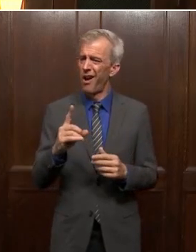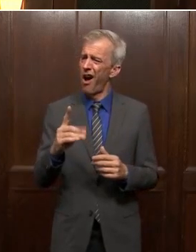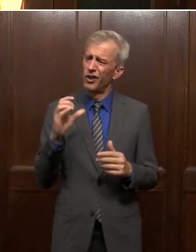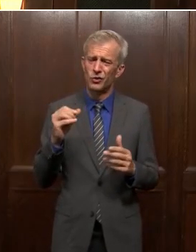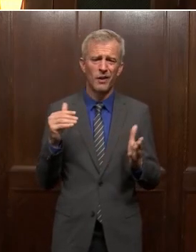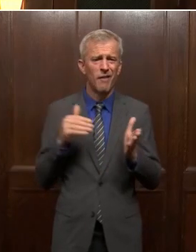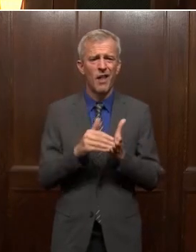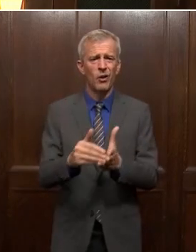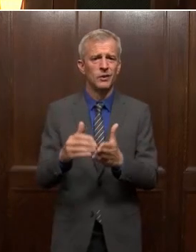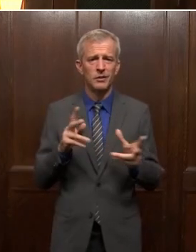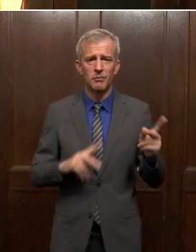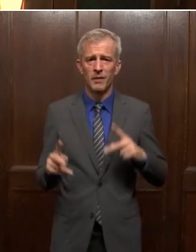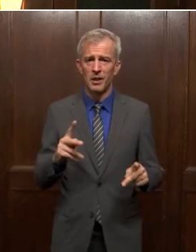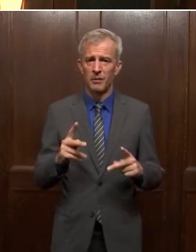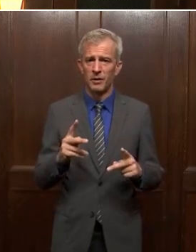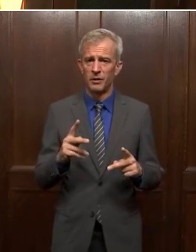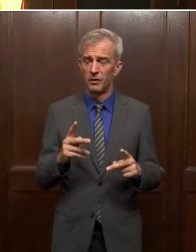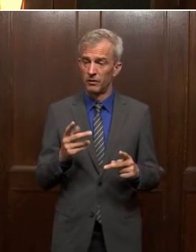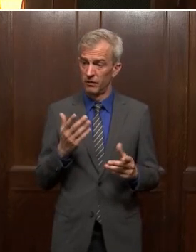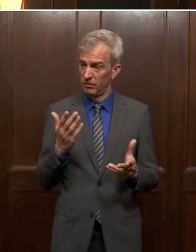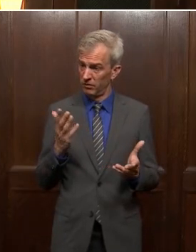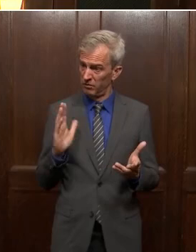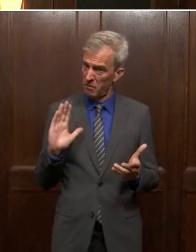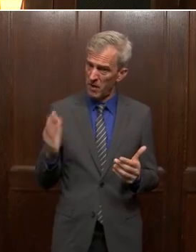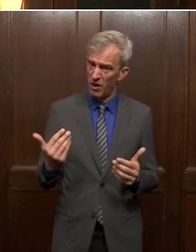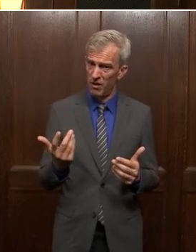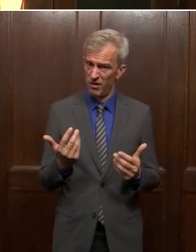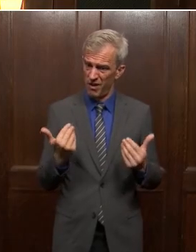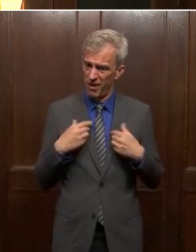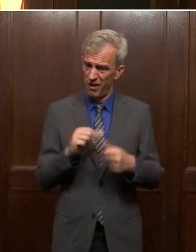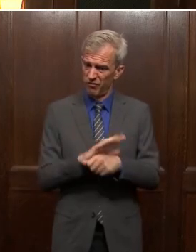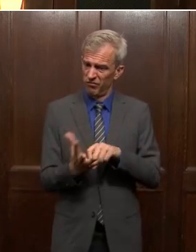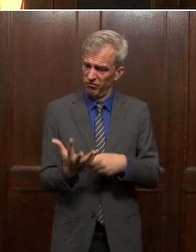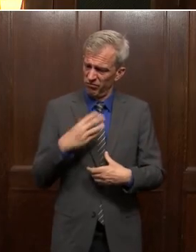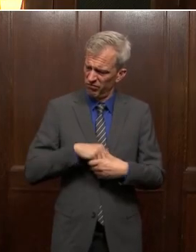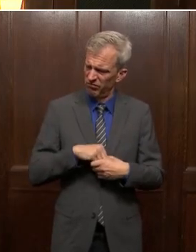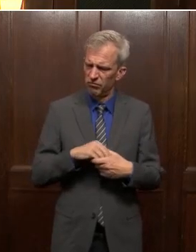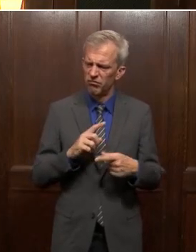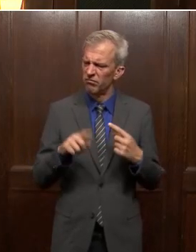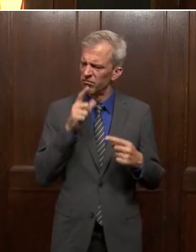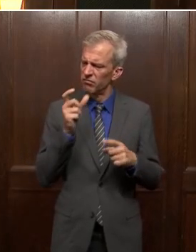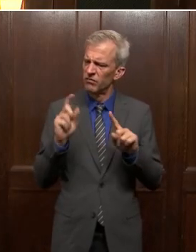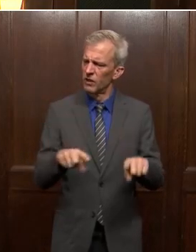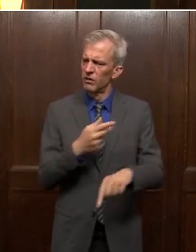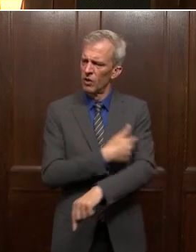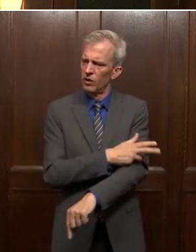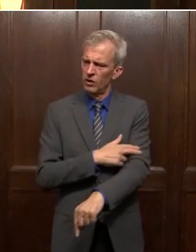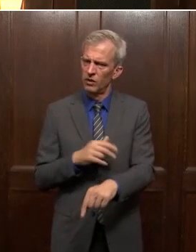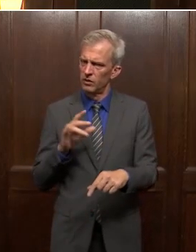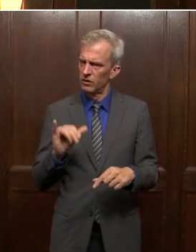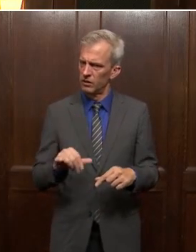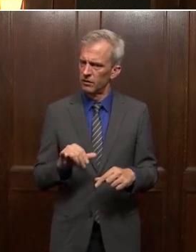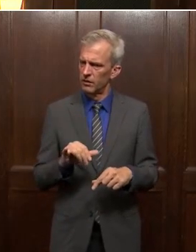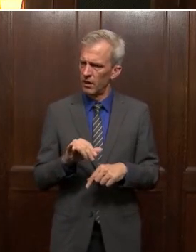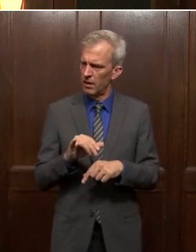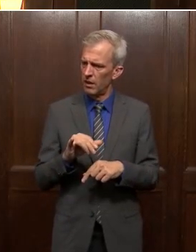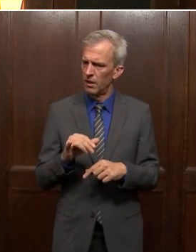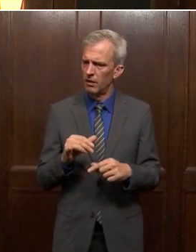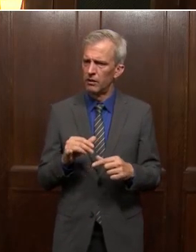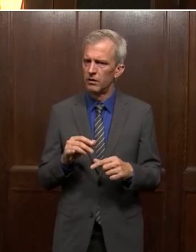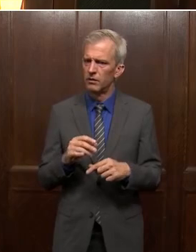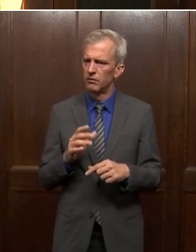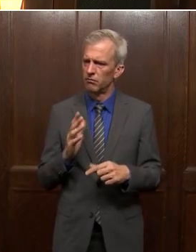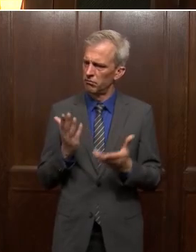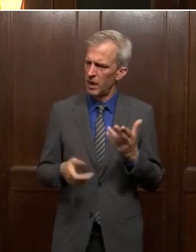people who've apparently been positive but didn't need to go to the hospital speak to an imminent move forward on loosening